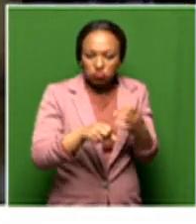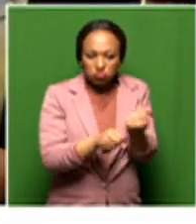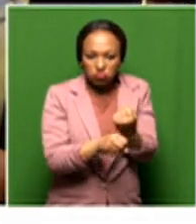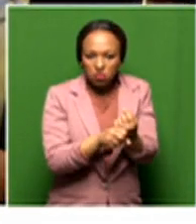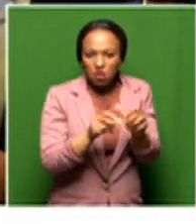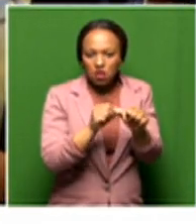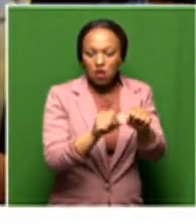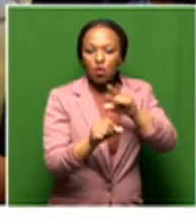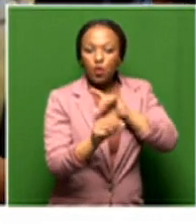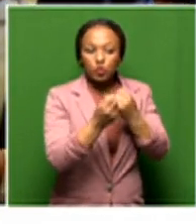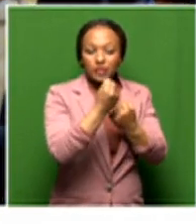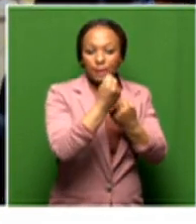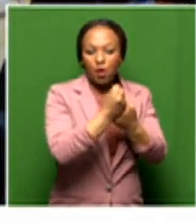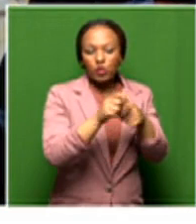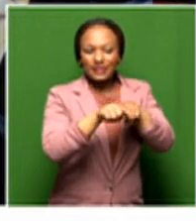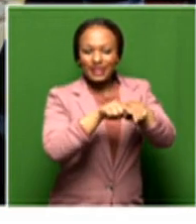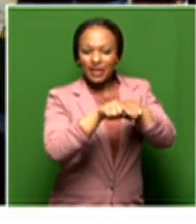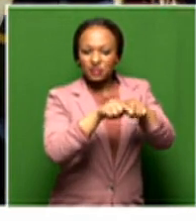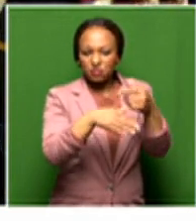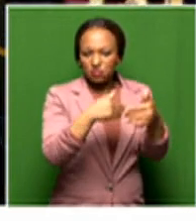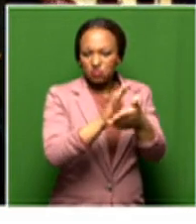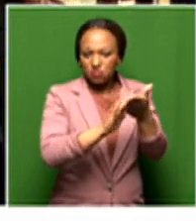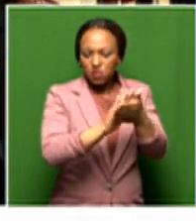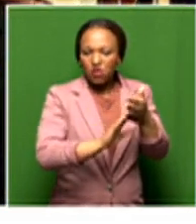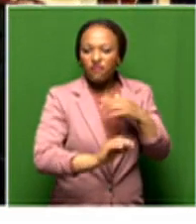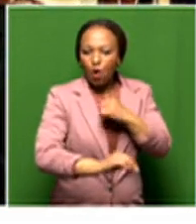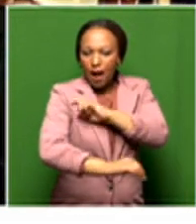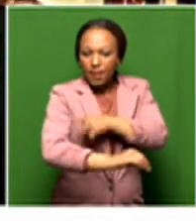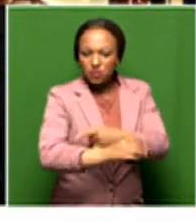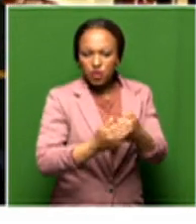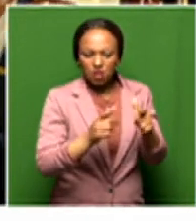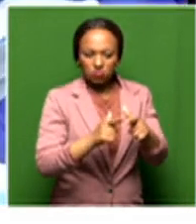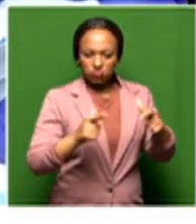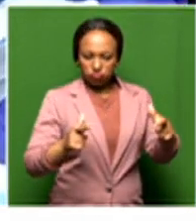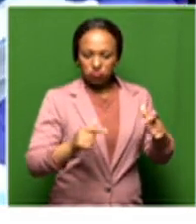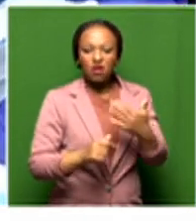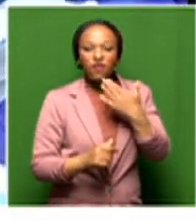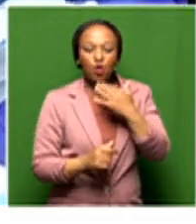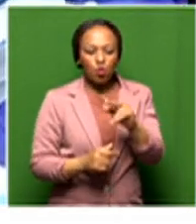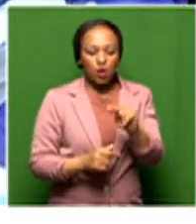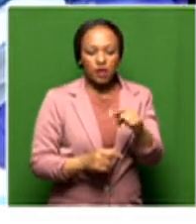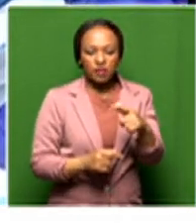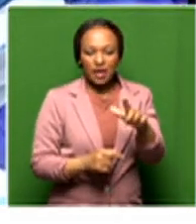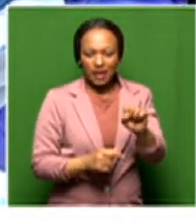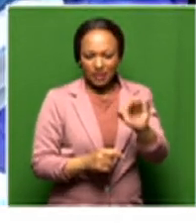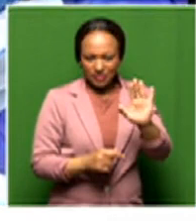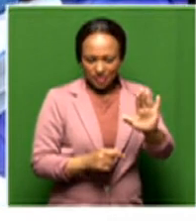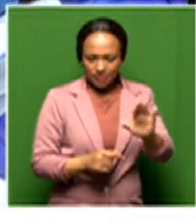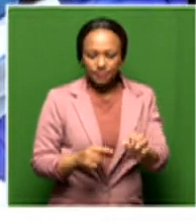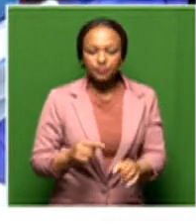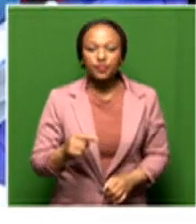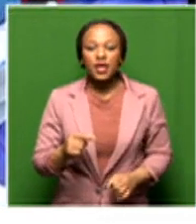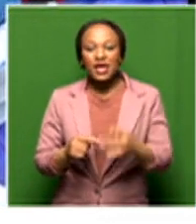to support the testing capacity for the NHLS. The third area of priority